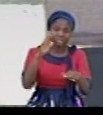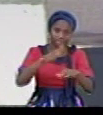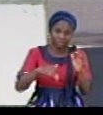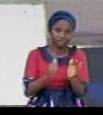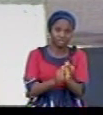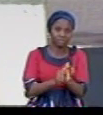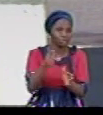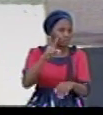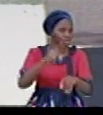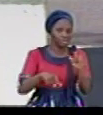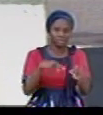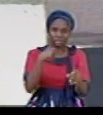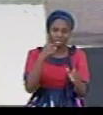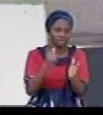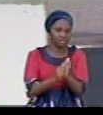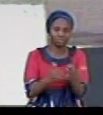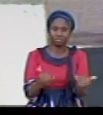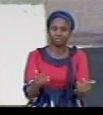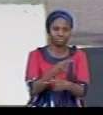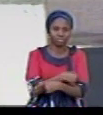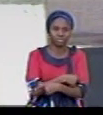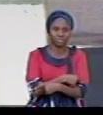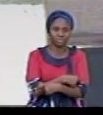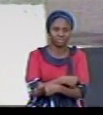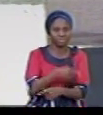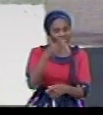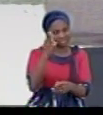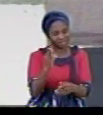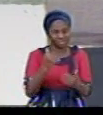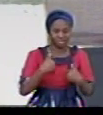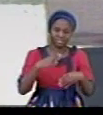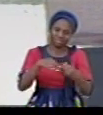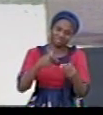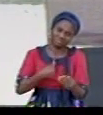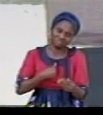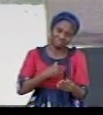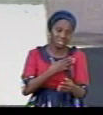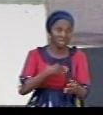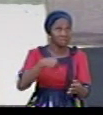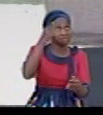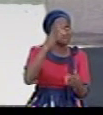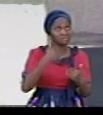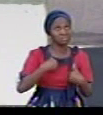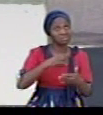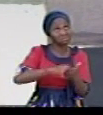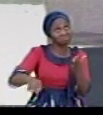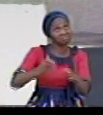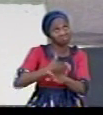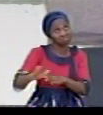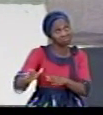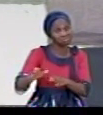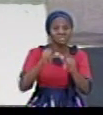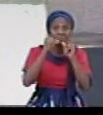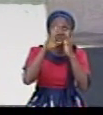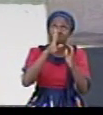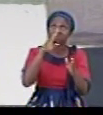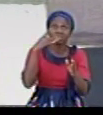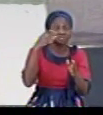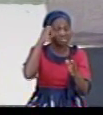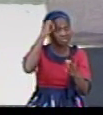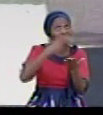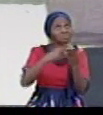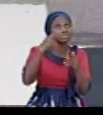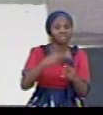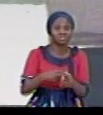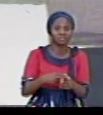You can't say that today. God has given me and God has taken away. Blessed be his holy